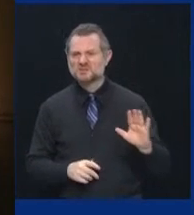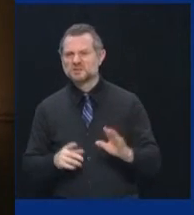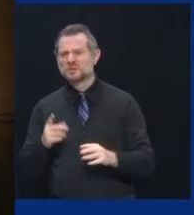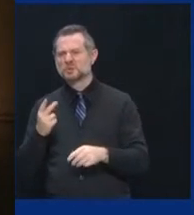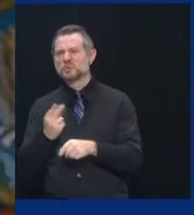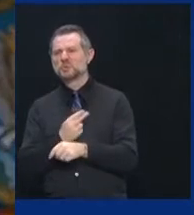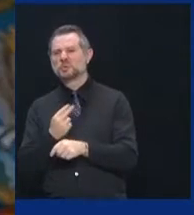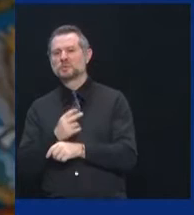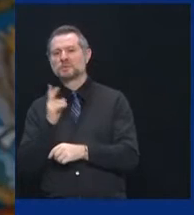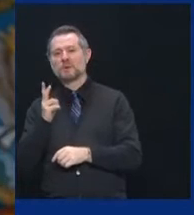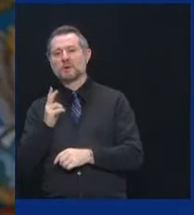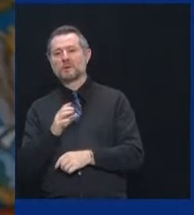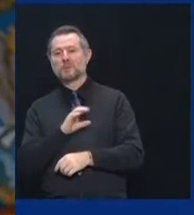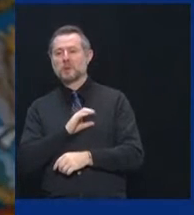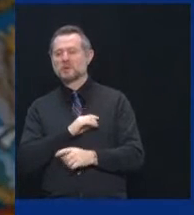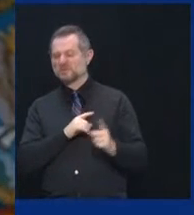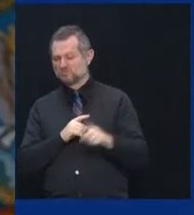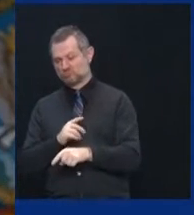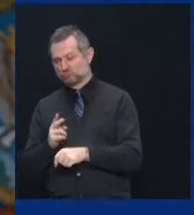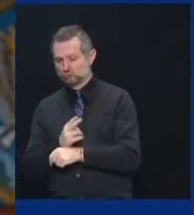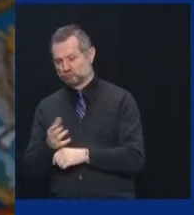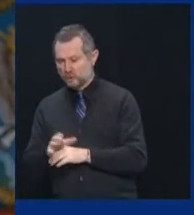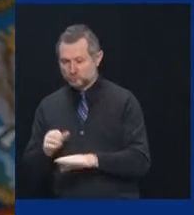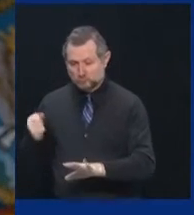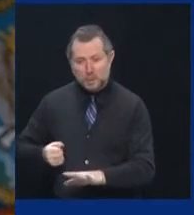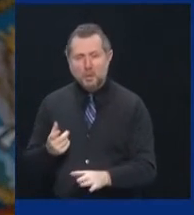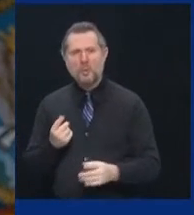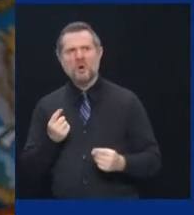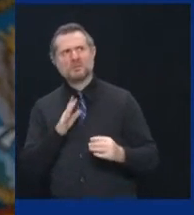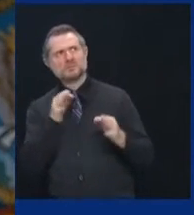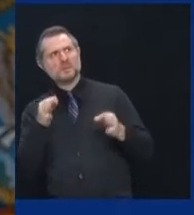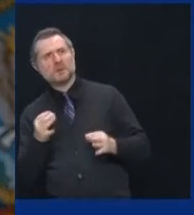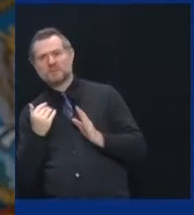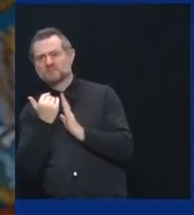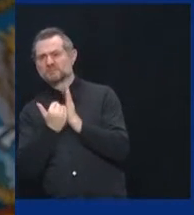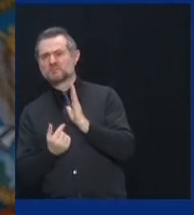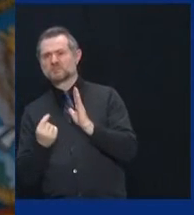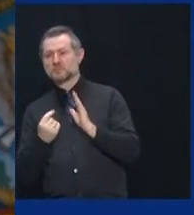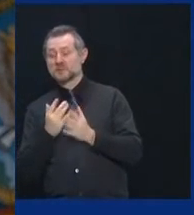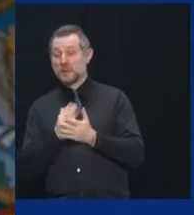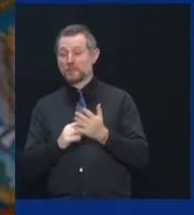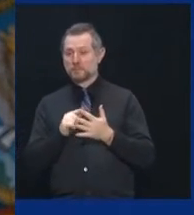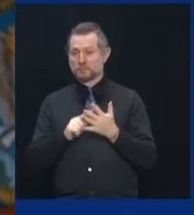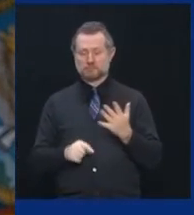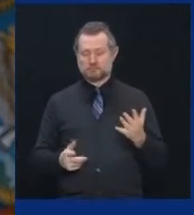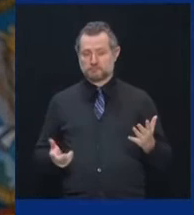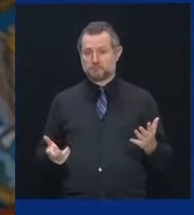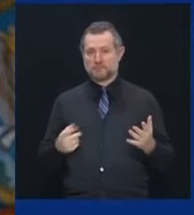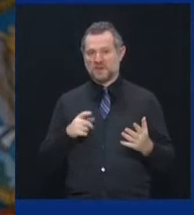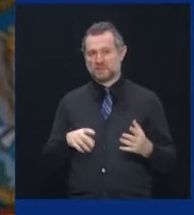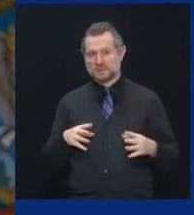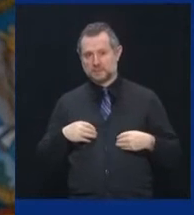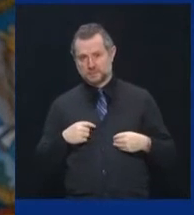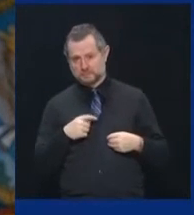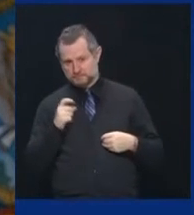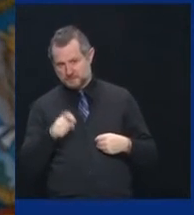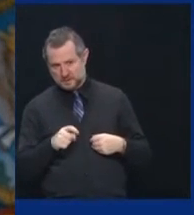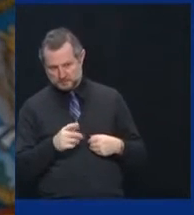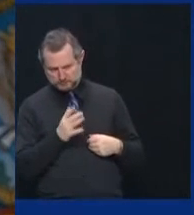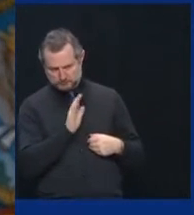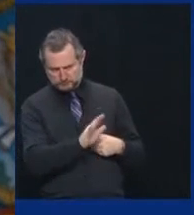policy? But some elements are absolute. Mutual respect is